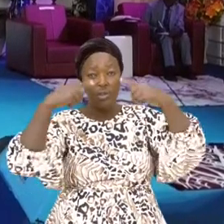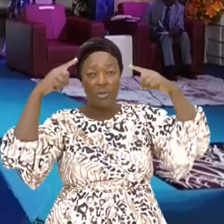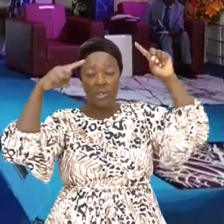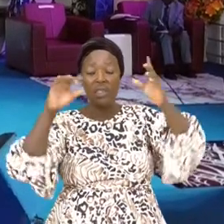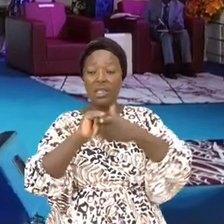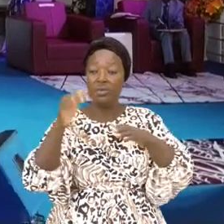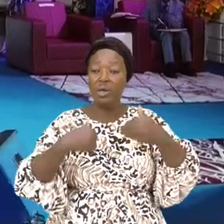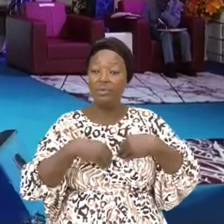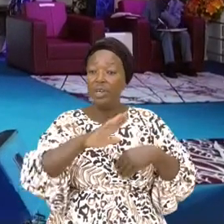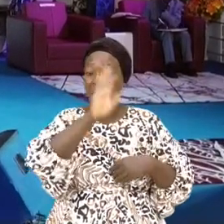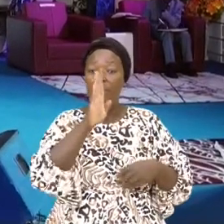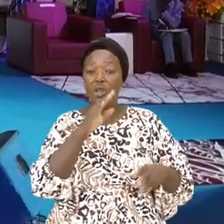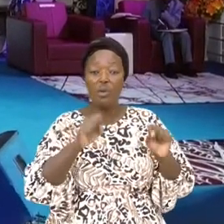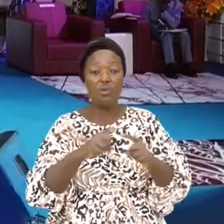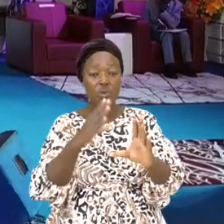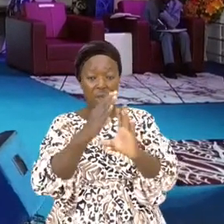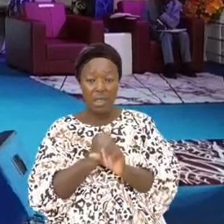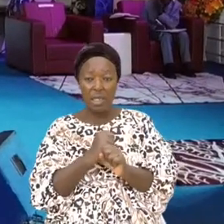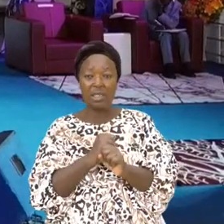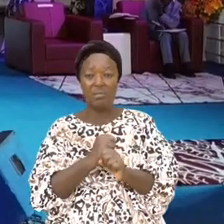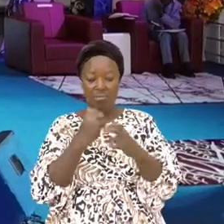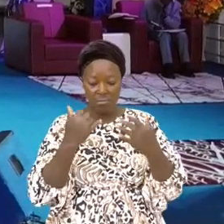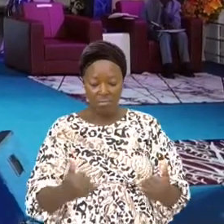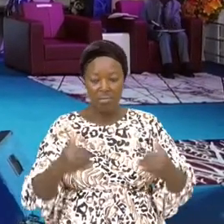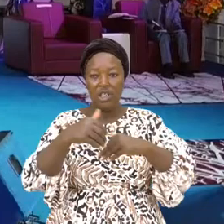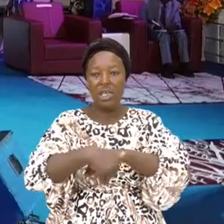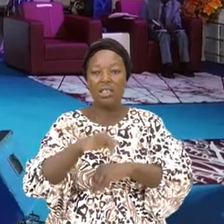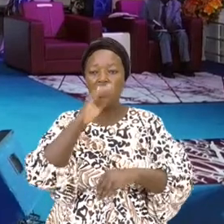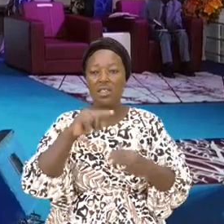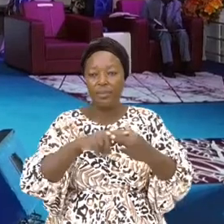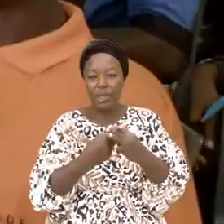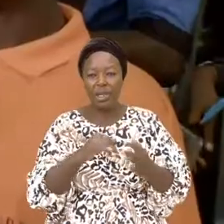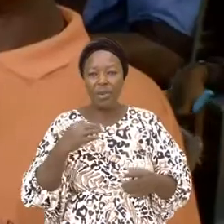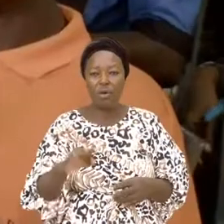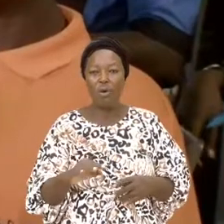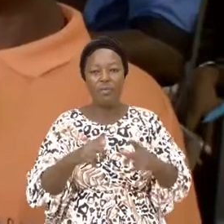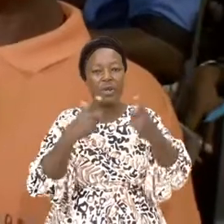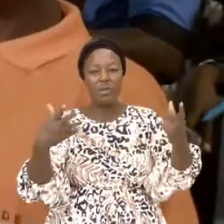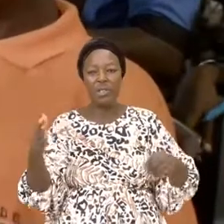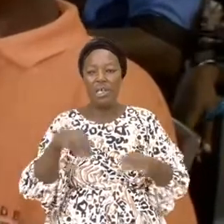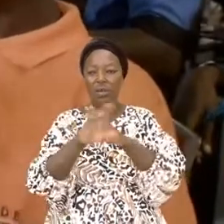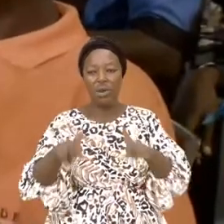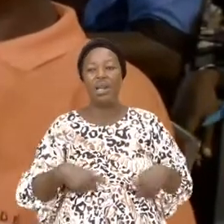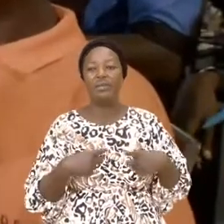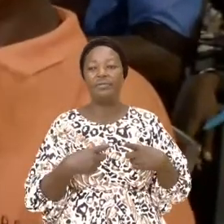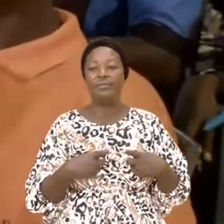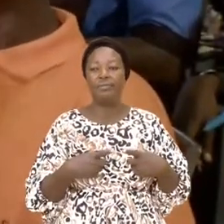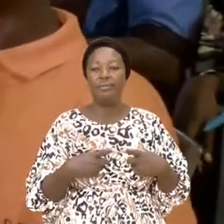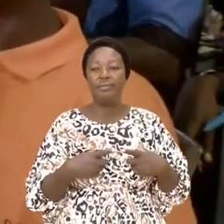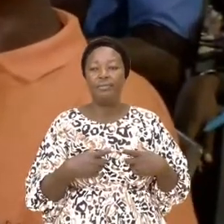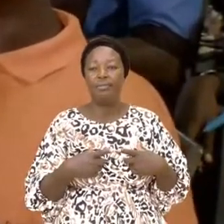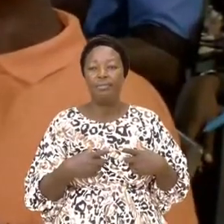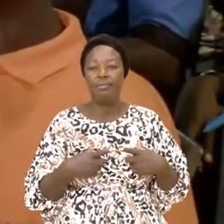been able to achieve, tonight is the beginning of great things in your life.